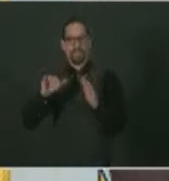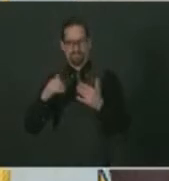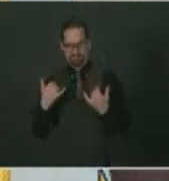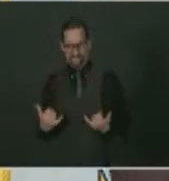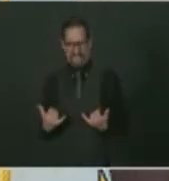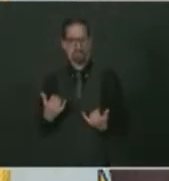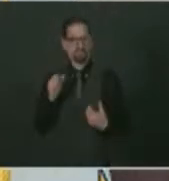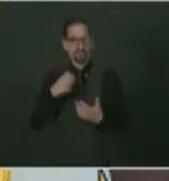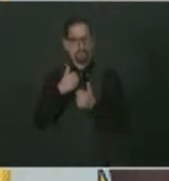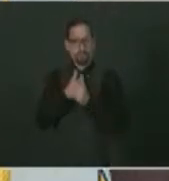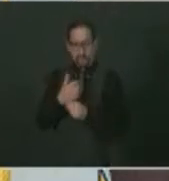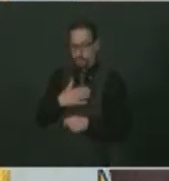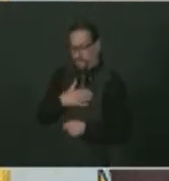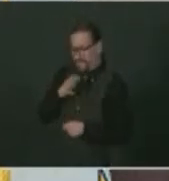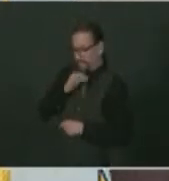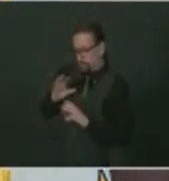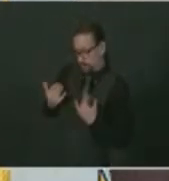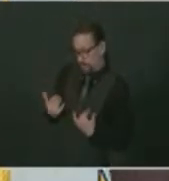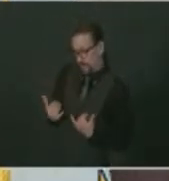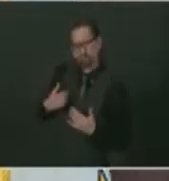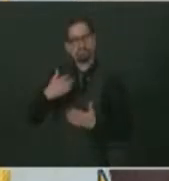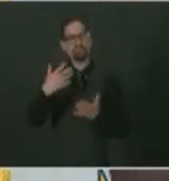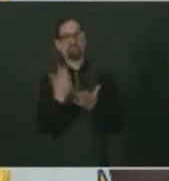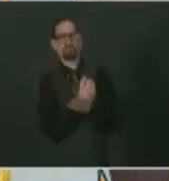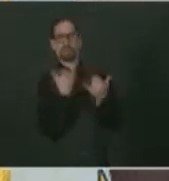an appointment after your age group is eligible.